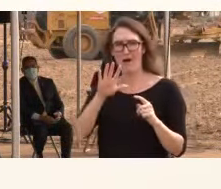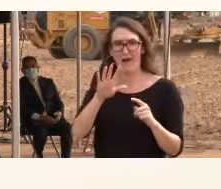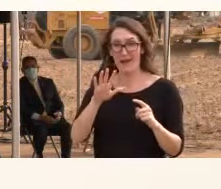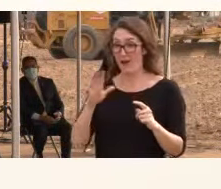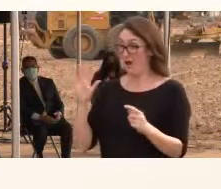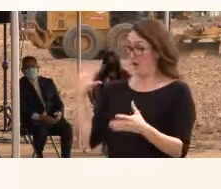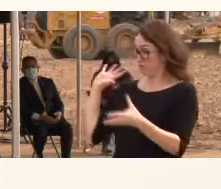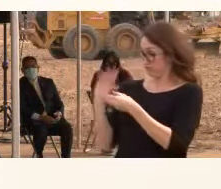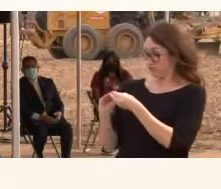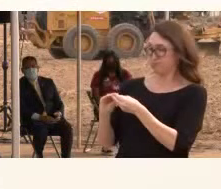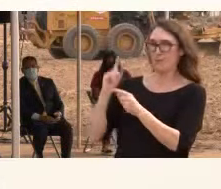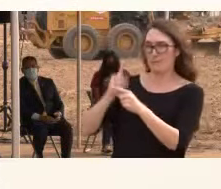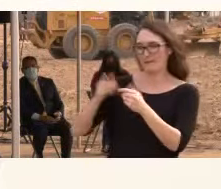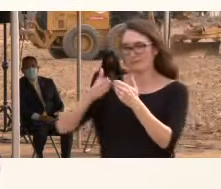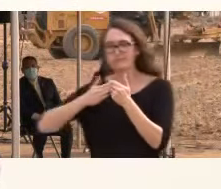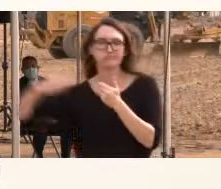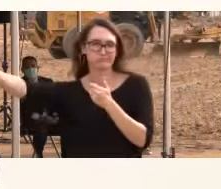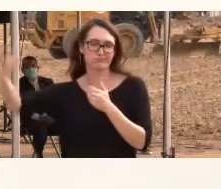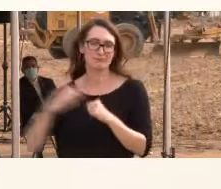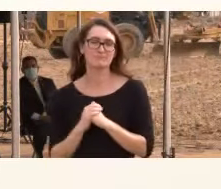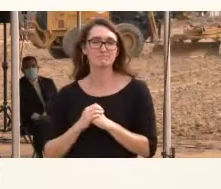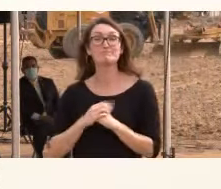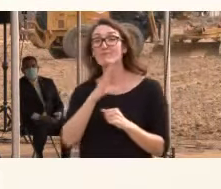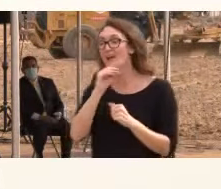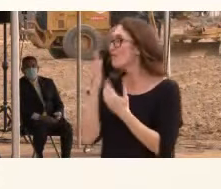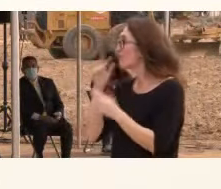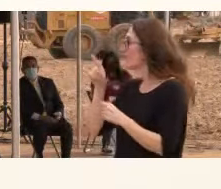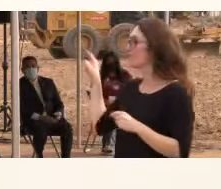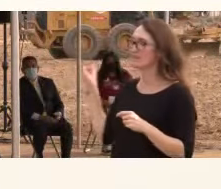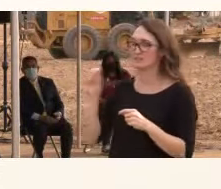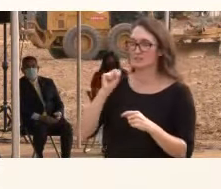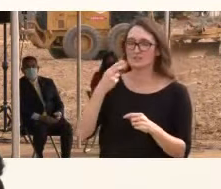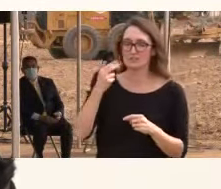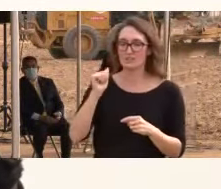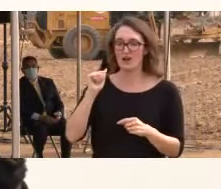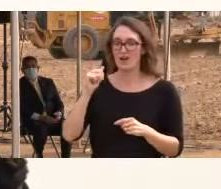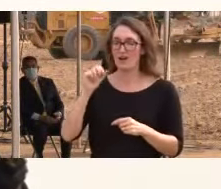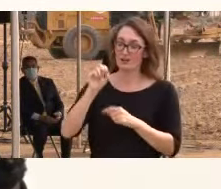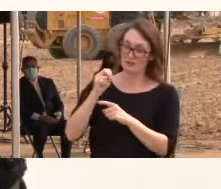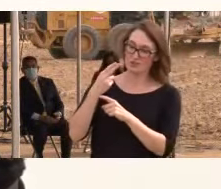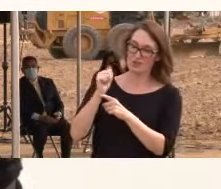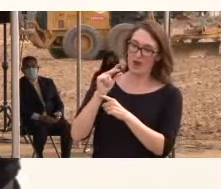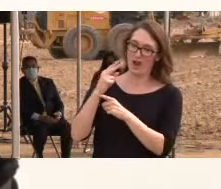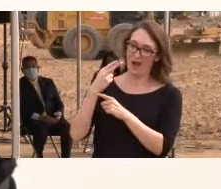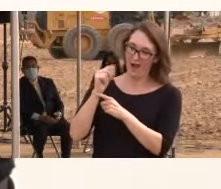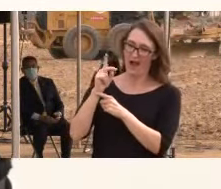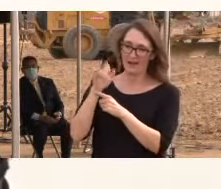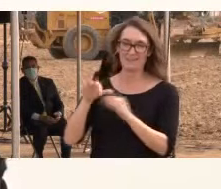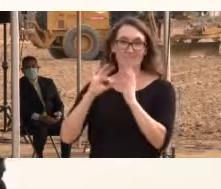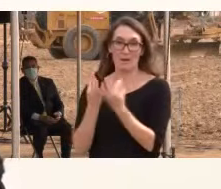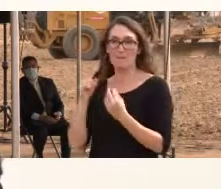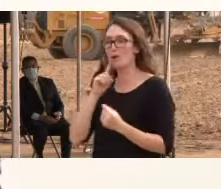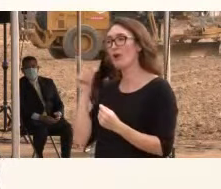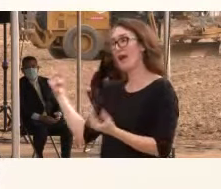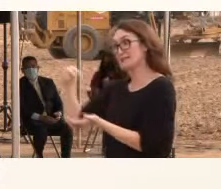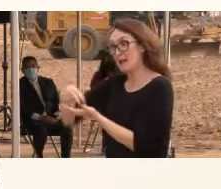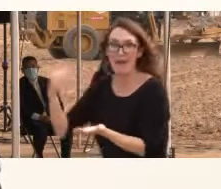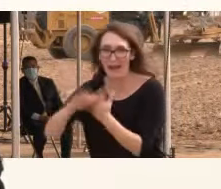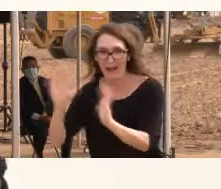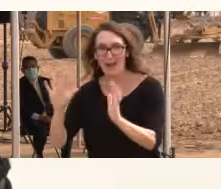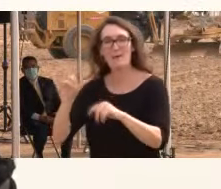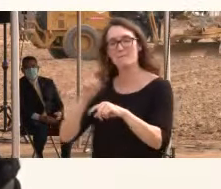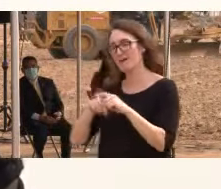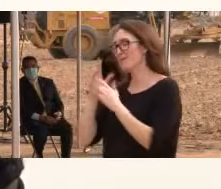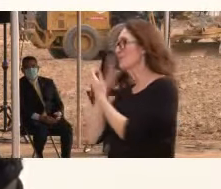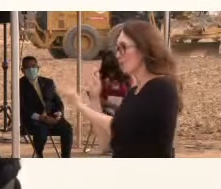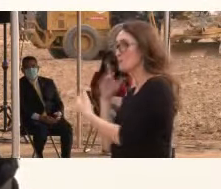in the future, I want to thank you. To the Shahadis, you've stood up enough. I'm not going to ask you to stand. Sylvester